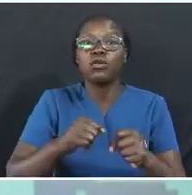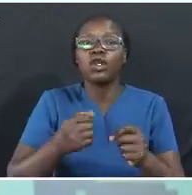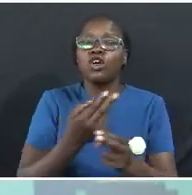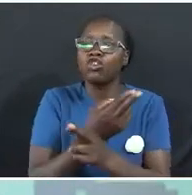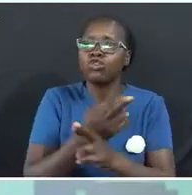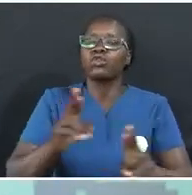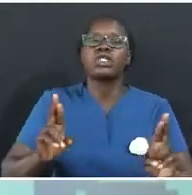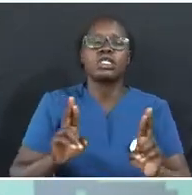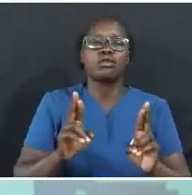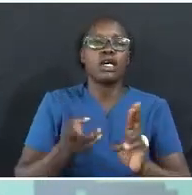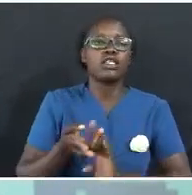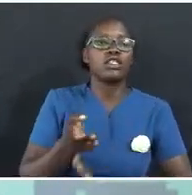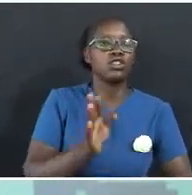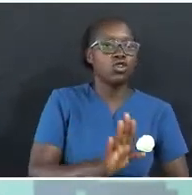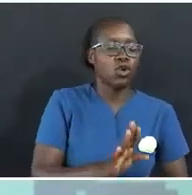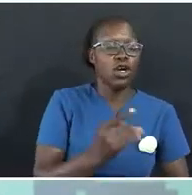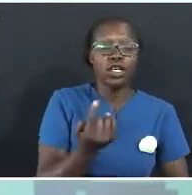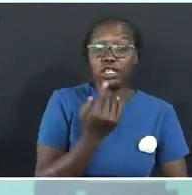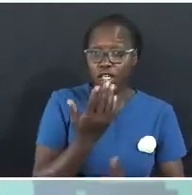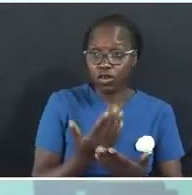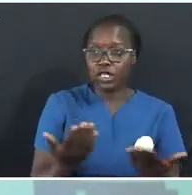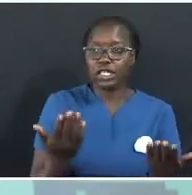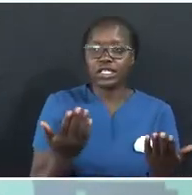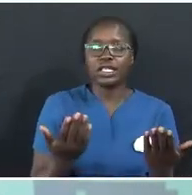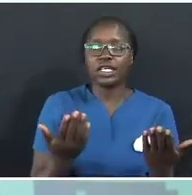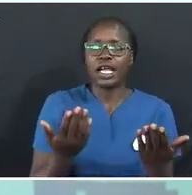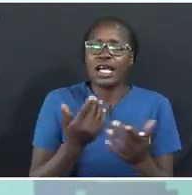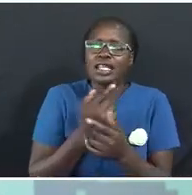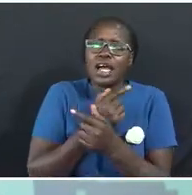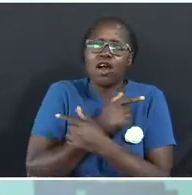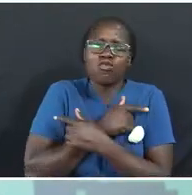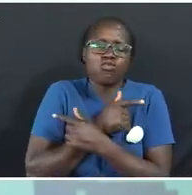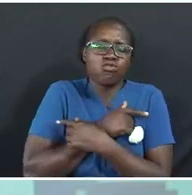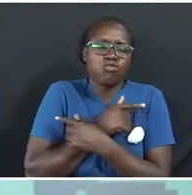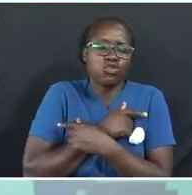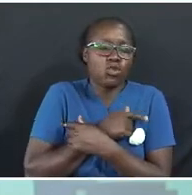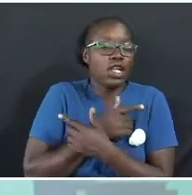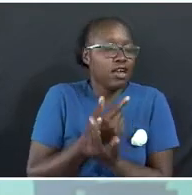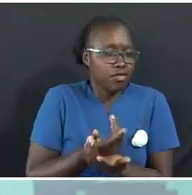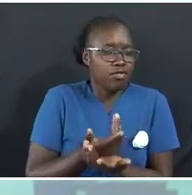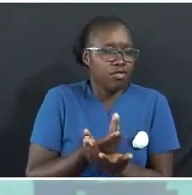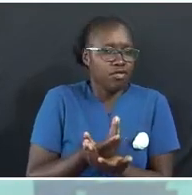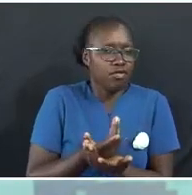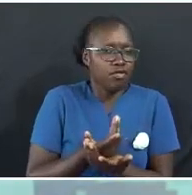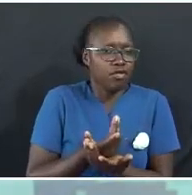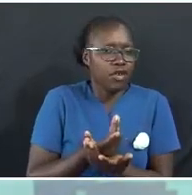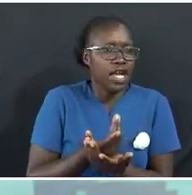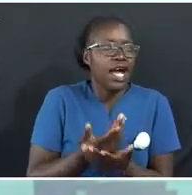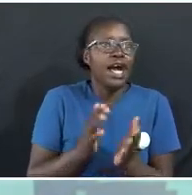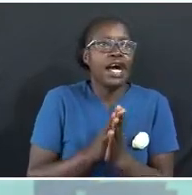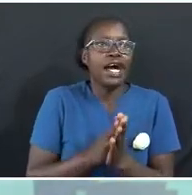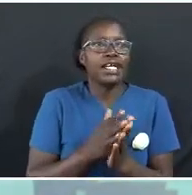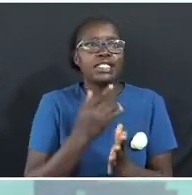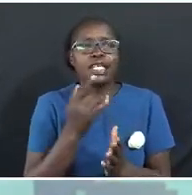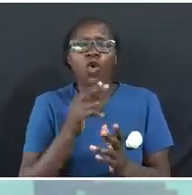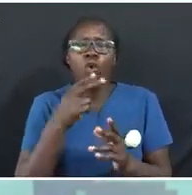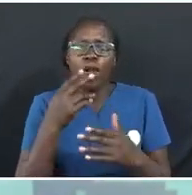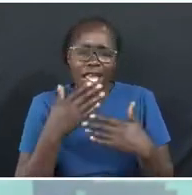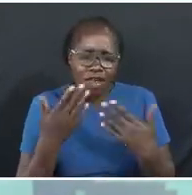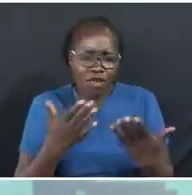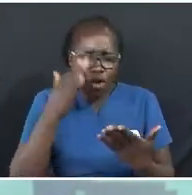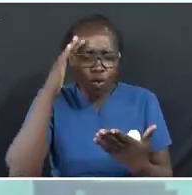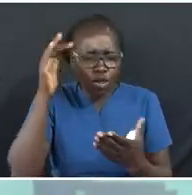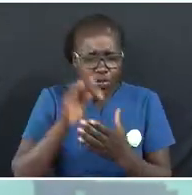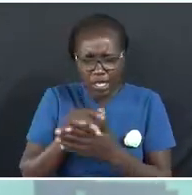and restore? The only thing is to love and demonstrate my love. And he says that whoever would